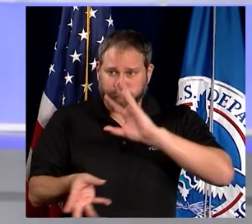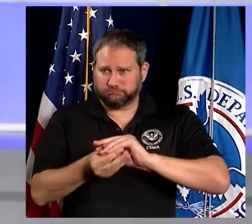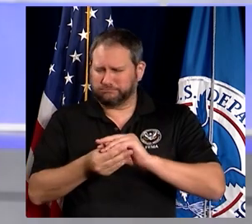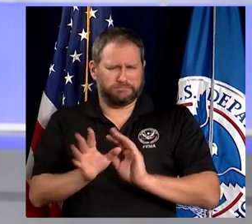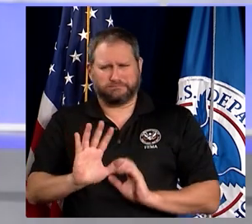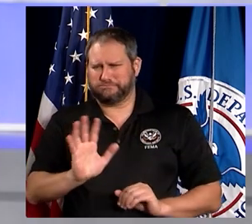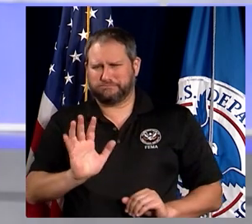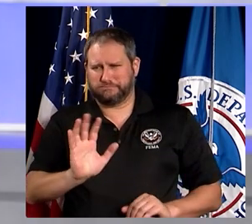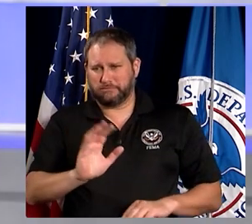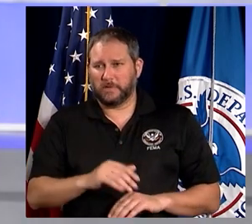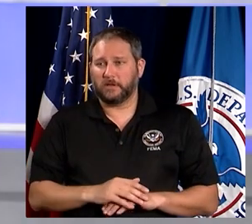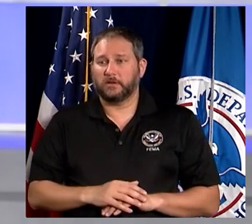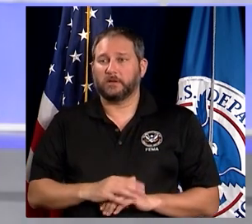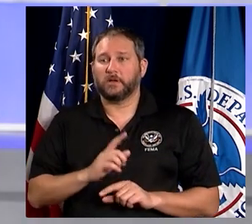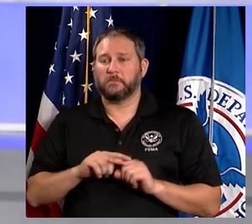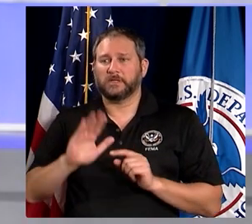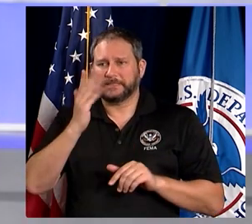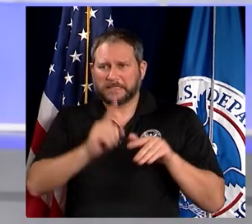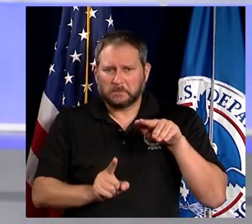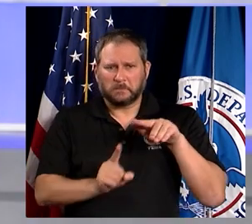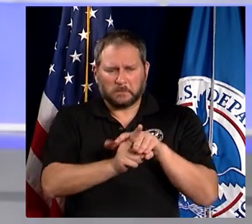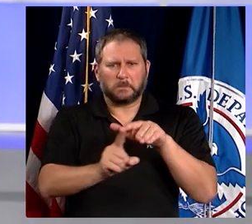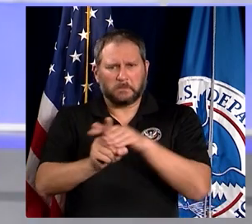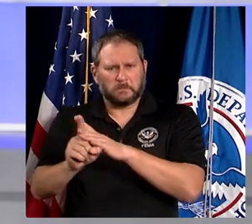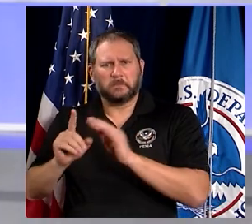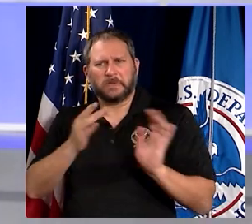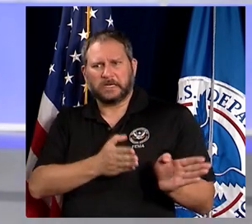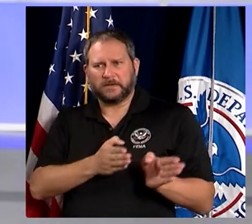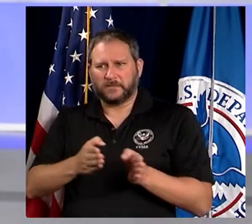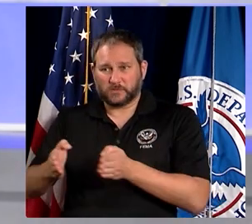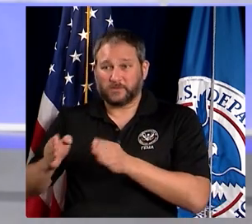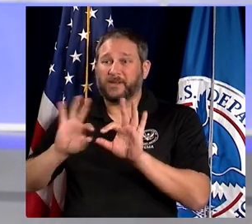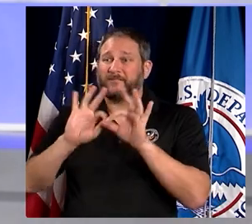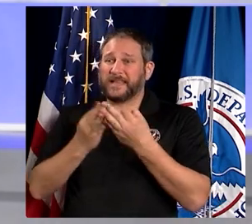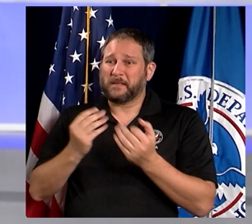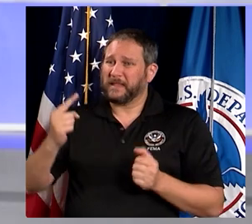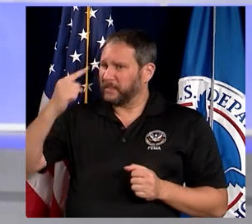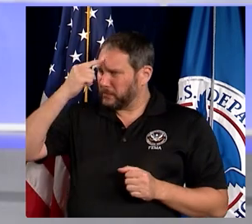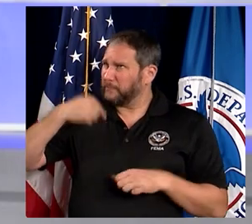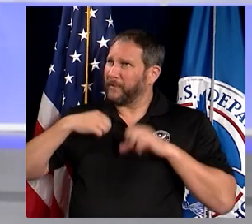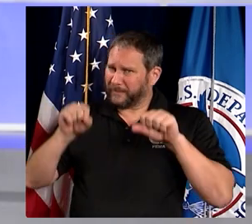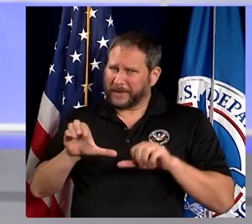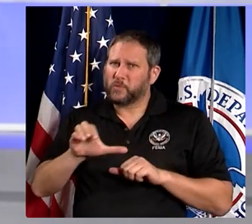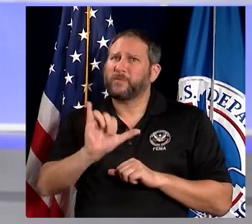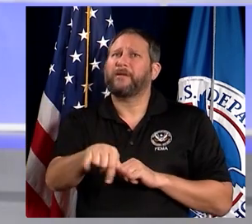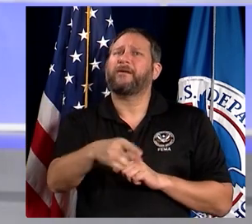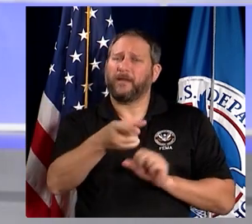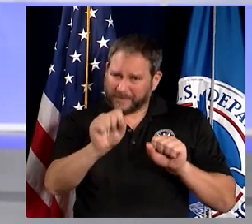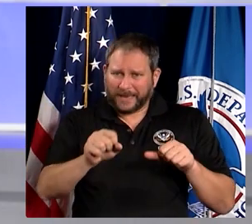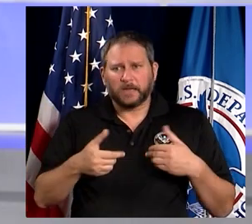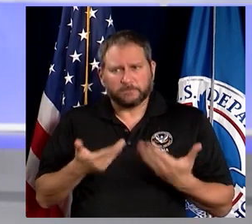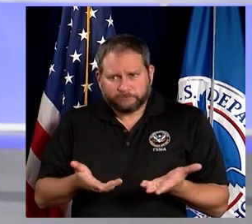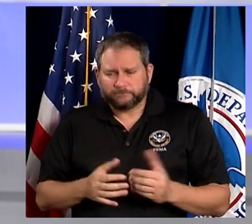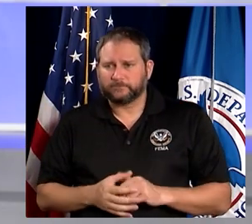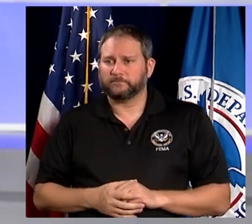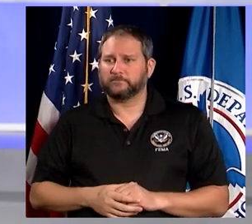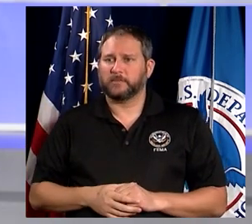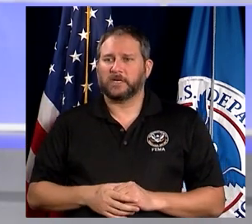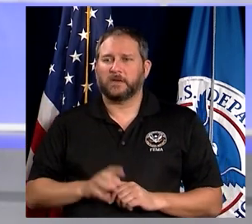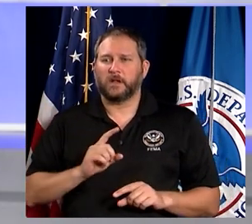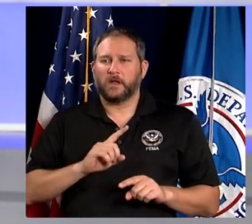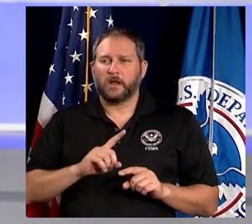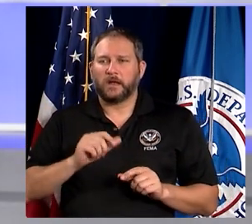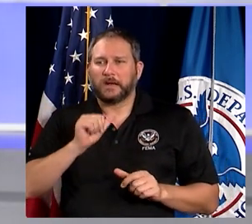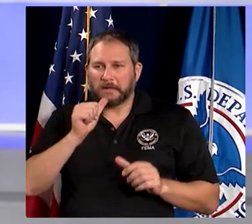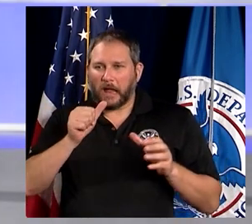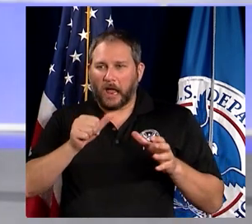pop up very individually where a family has thought to do this, and then not so much at the community